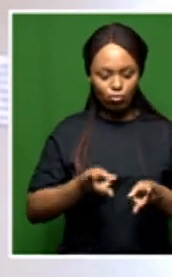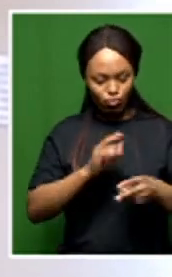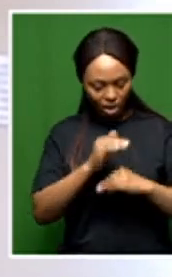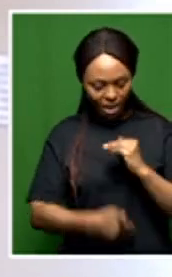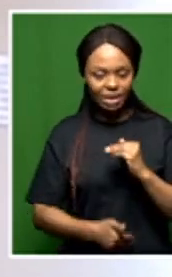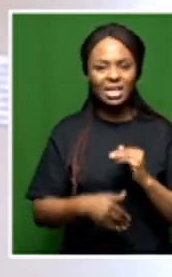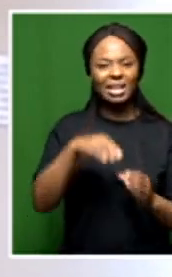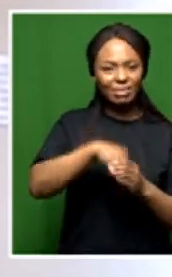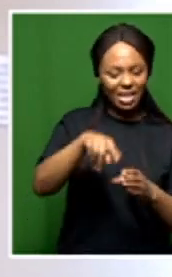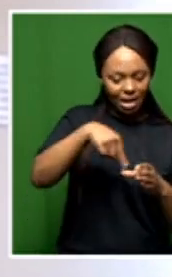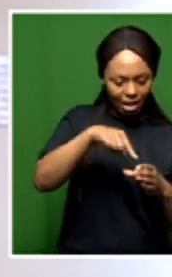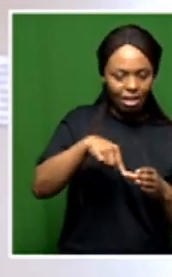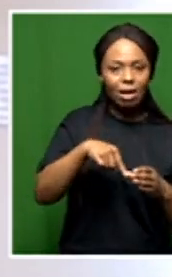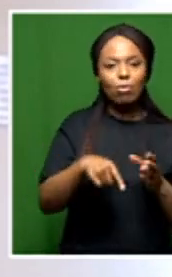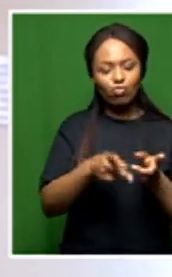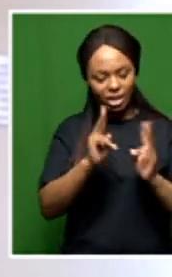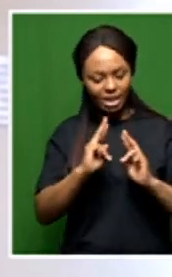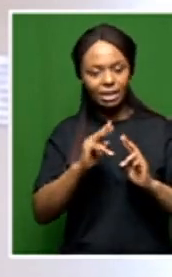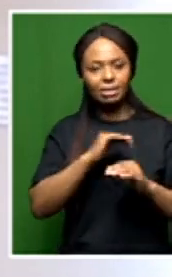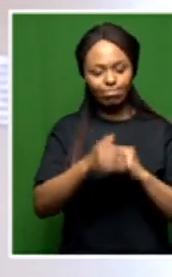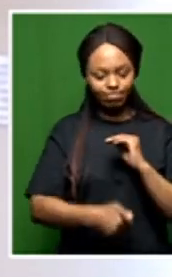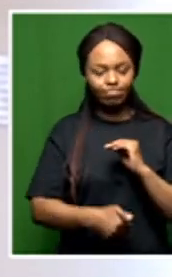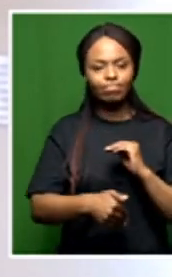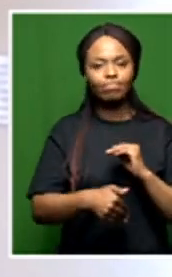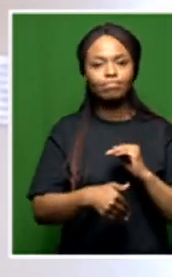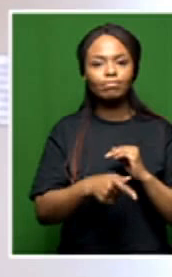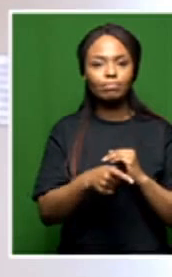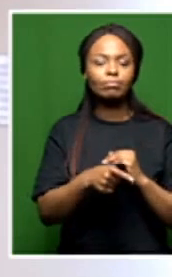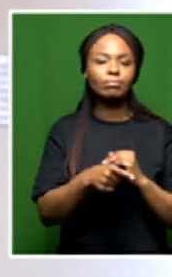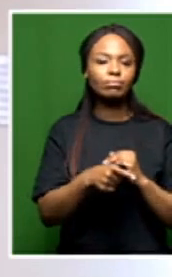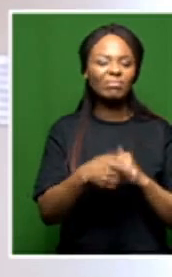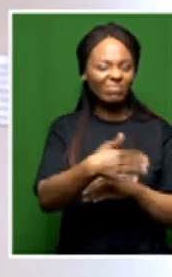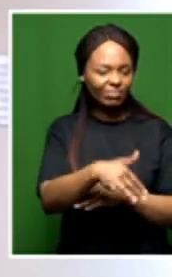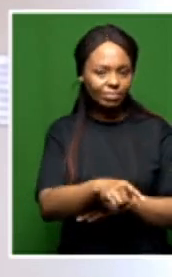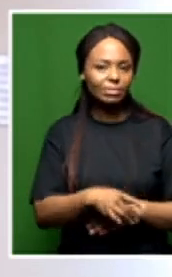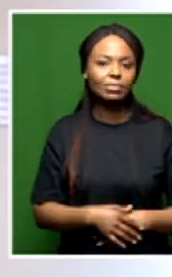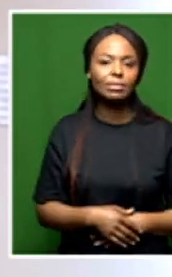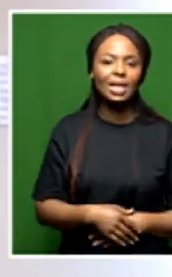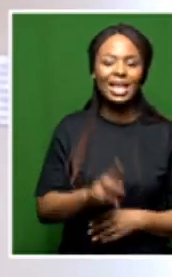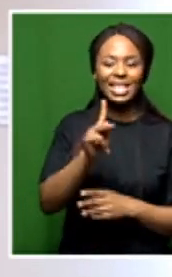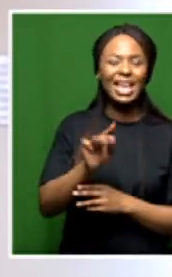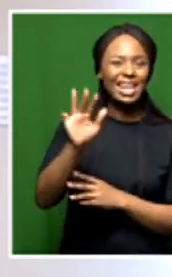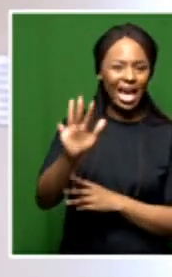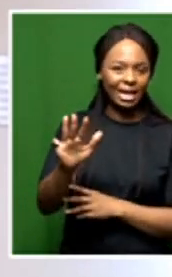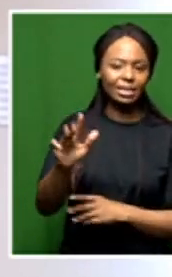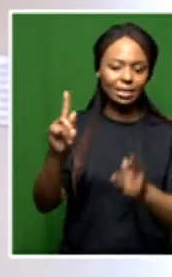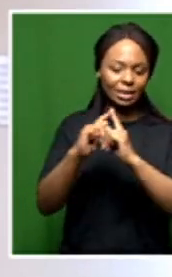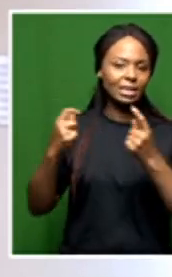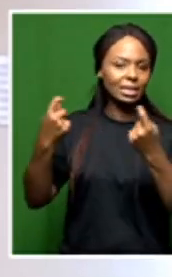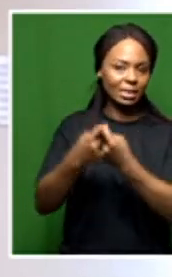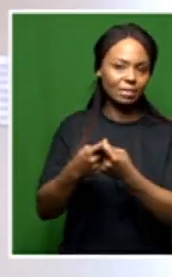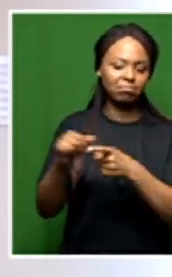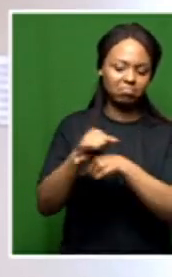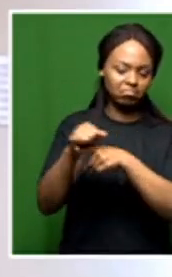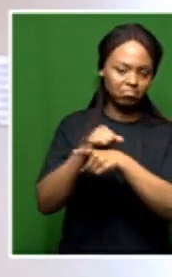specialized team with K9 that's integrated to all our operation. And what is so good about them, they've also received